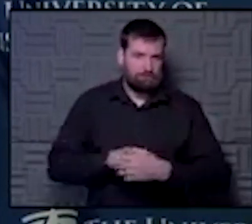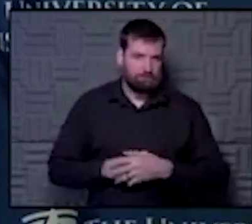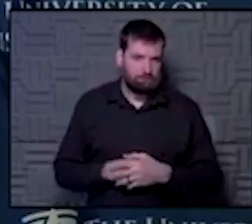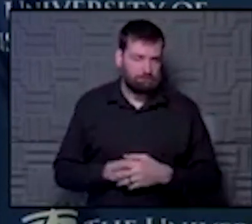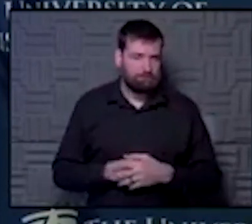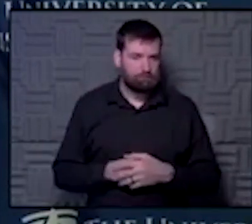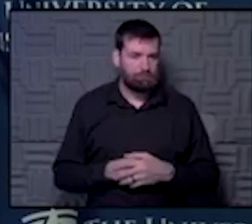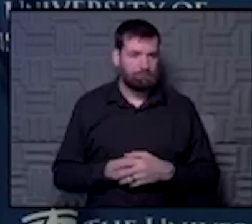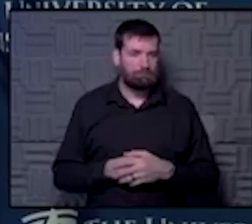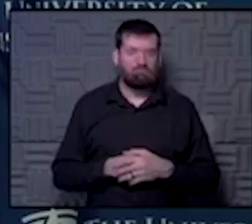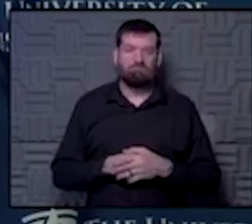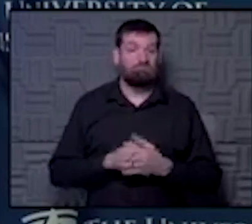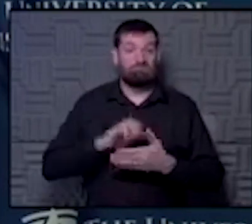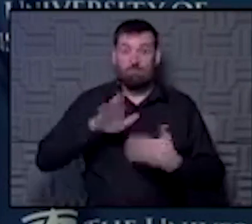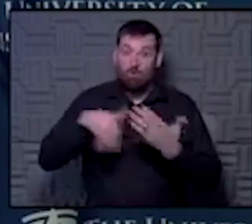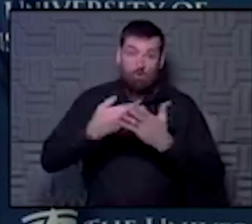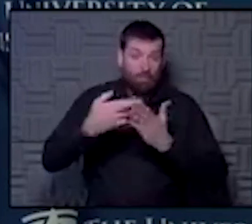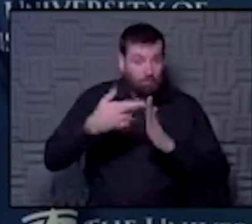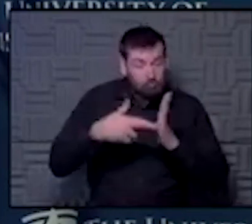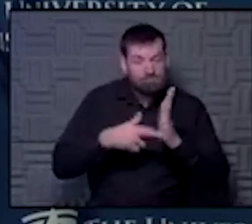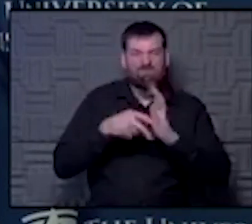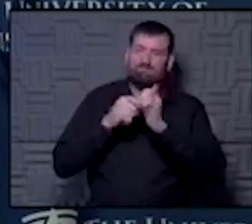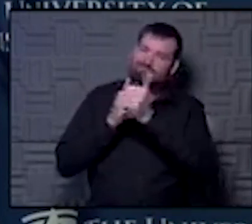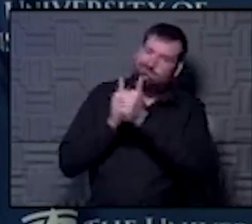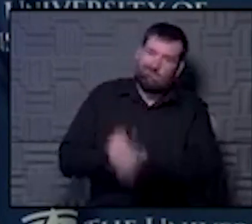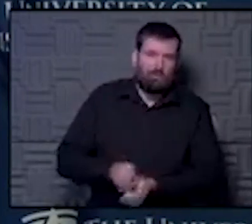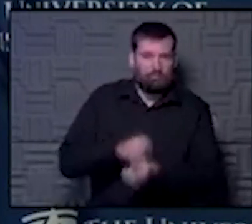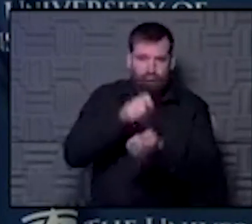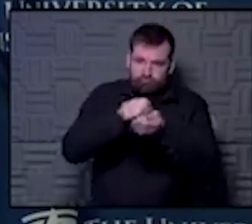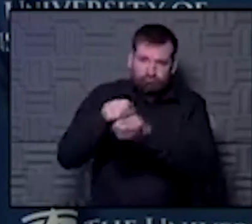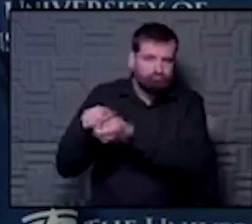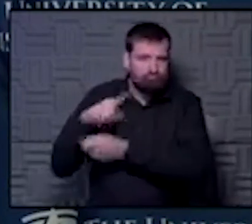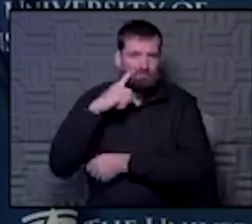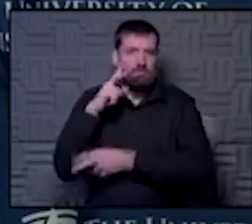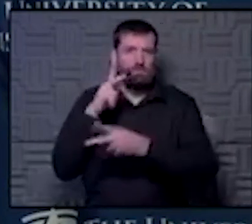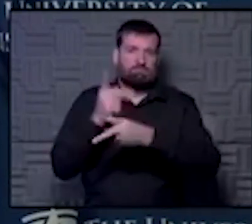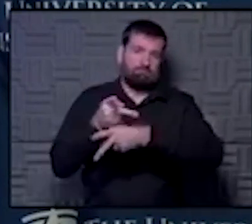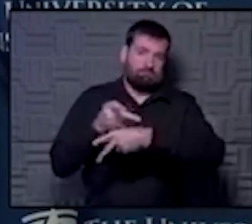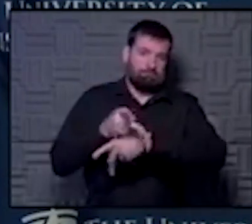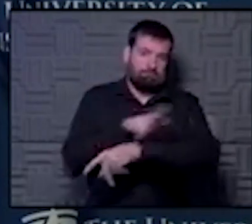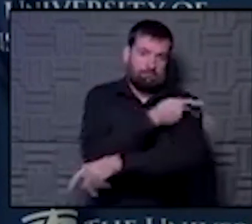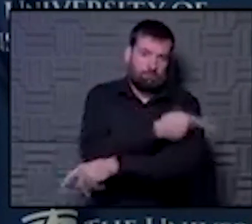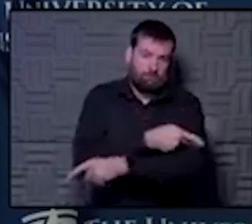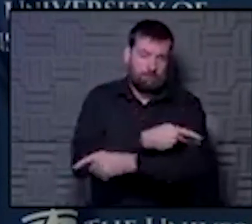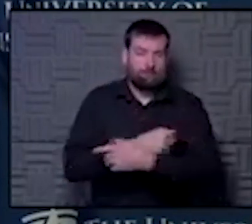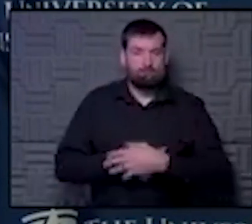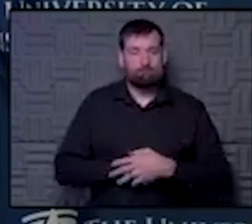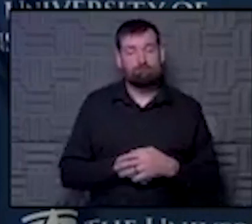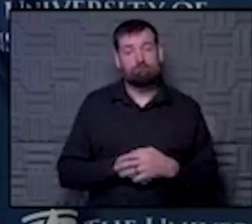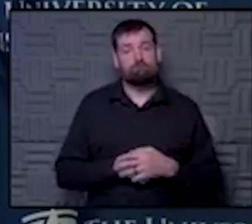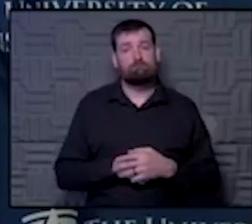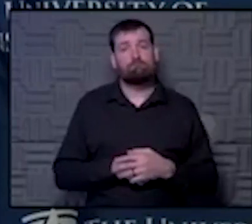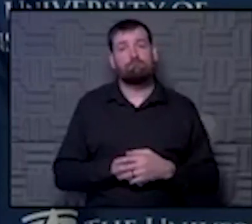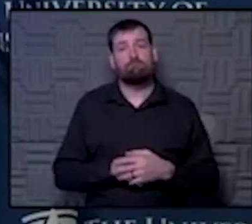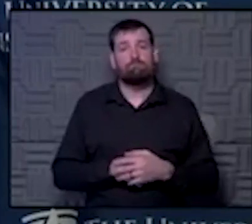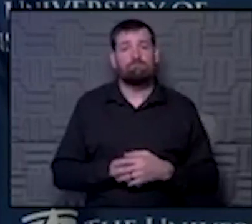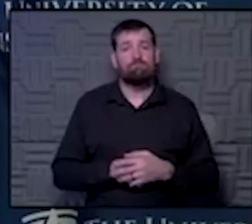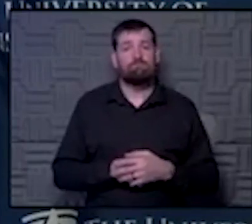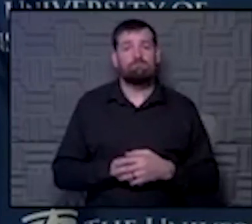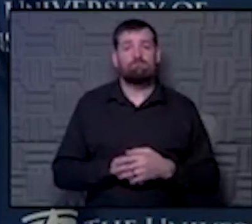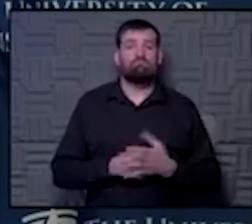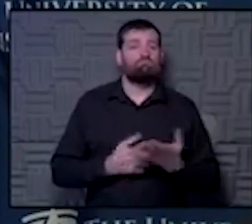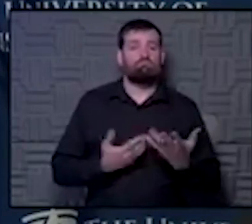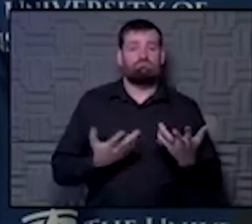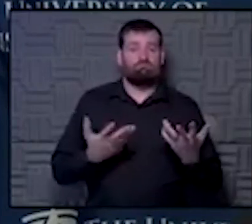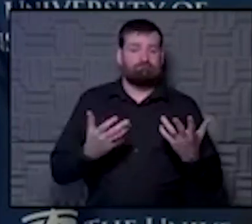we followed all those guidelines to take care of their patients. So we've been successful, you know,